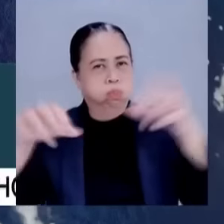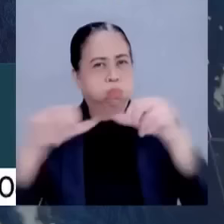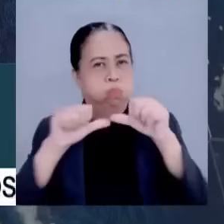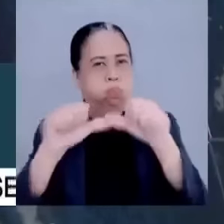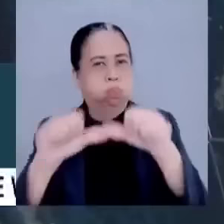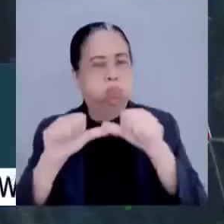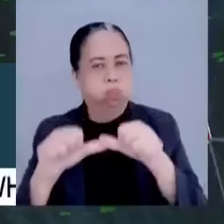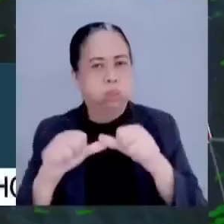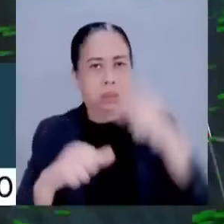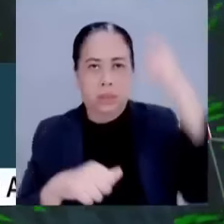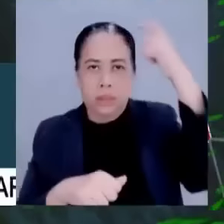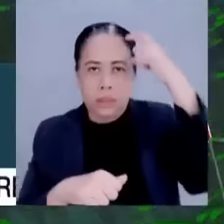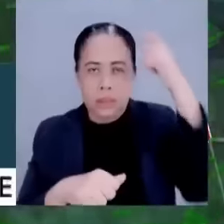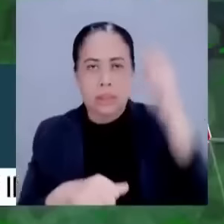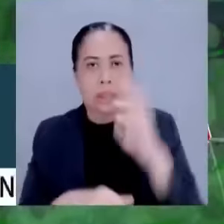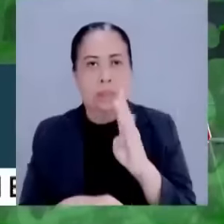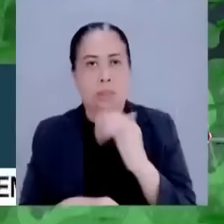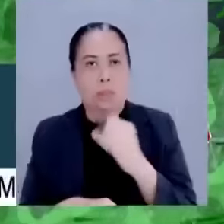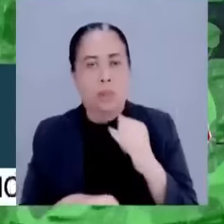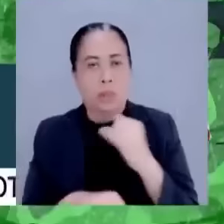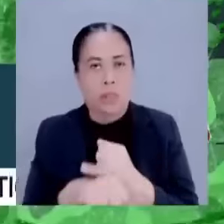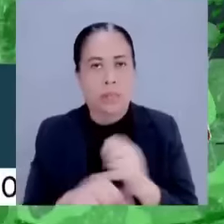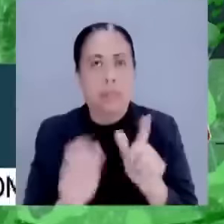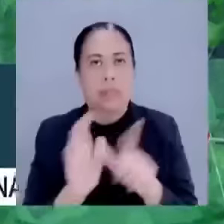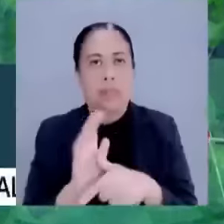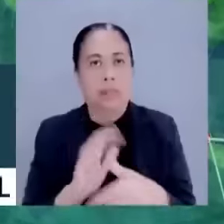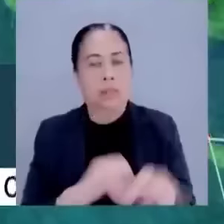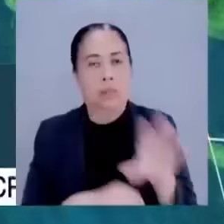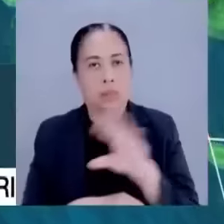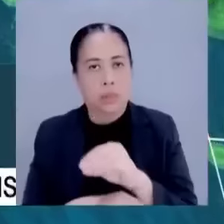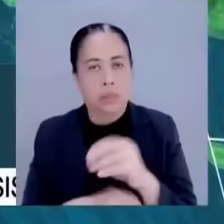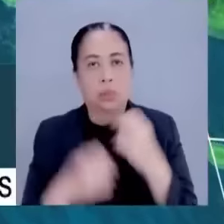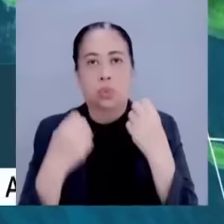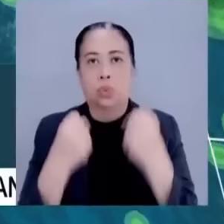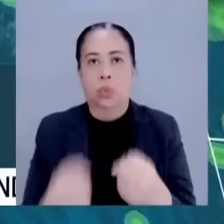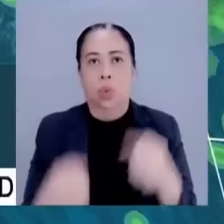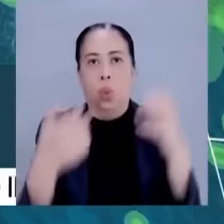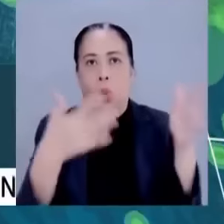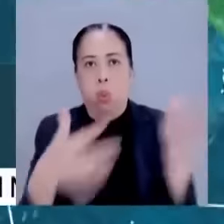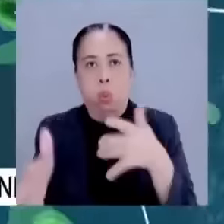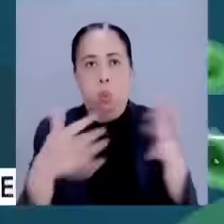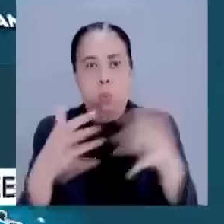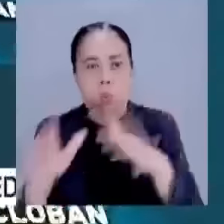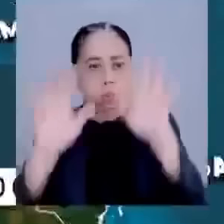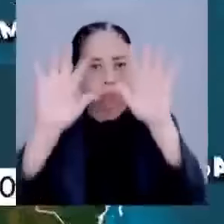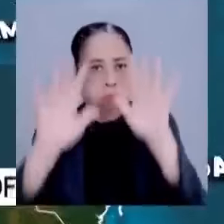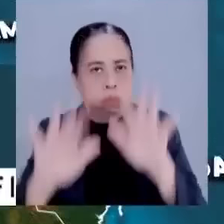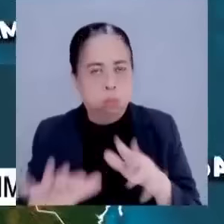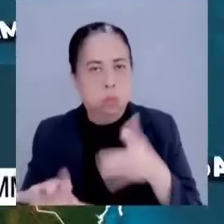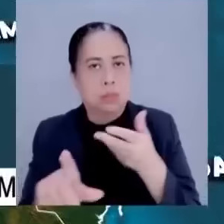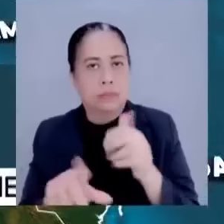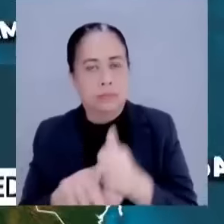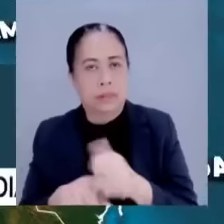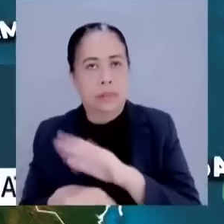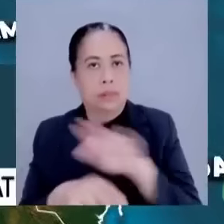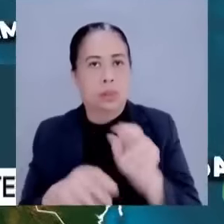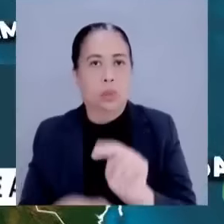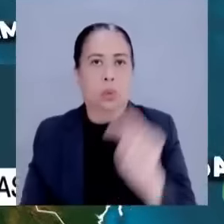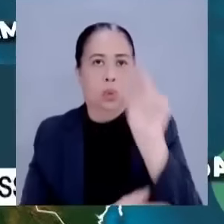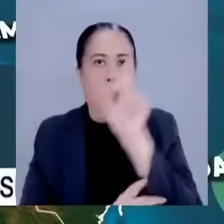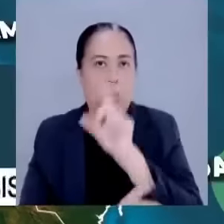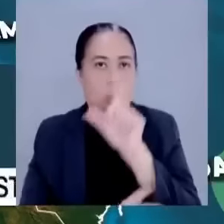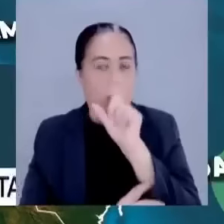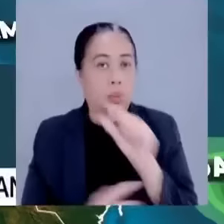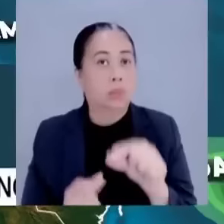batter Batanes and Babuyan Islands until later today, while strong winds and intense rains will affect the rest of northern Luzon,